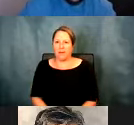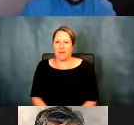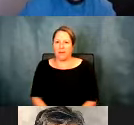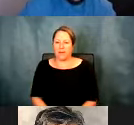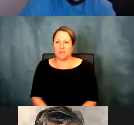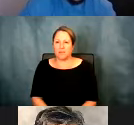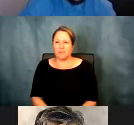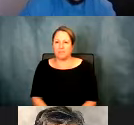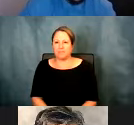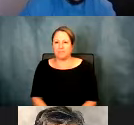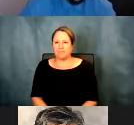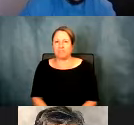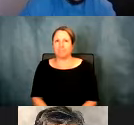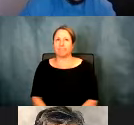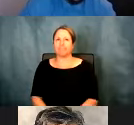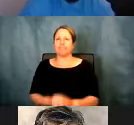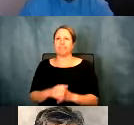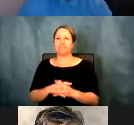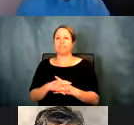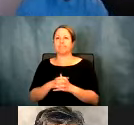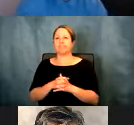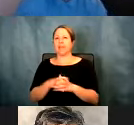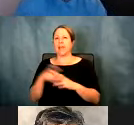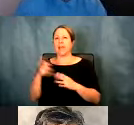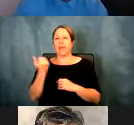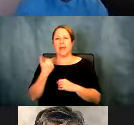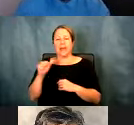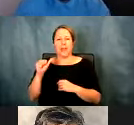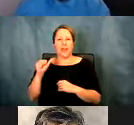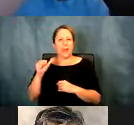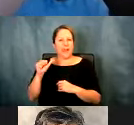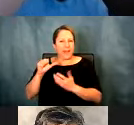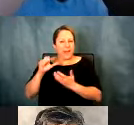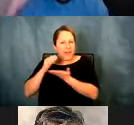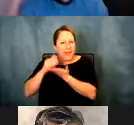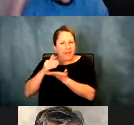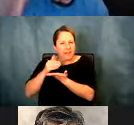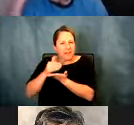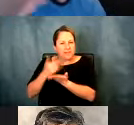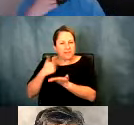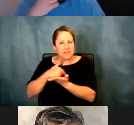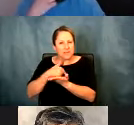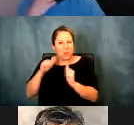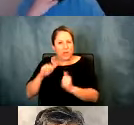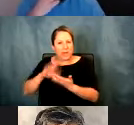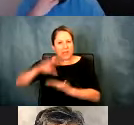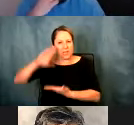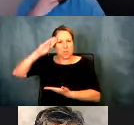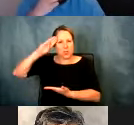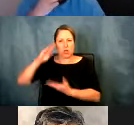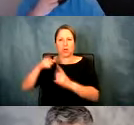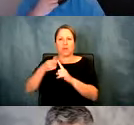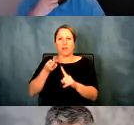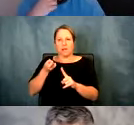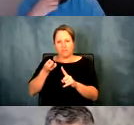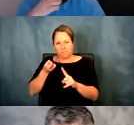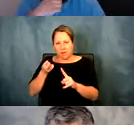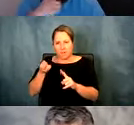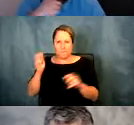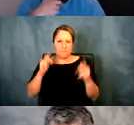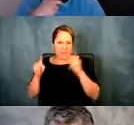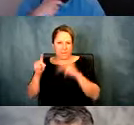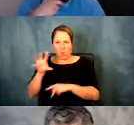comparative experiences or lessons among groups of people that are of African descent